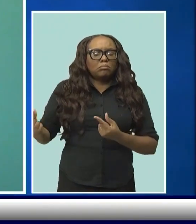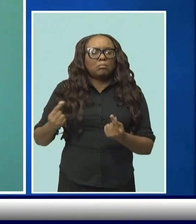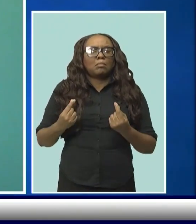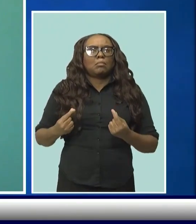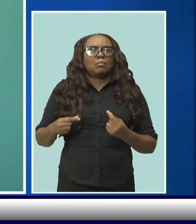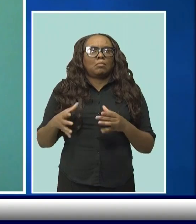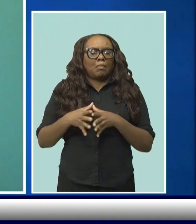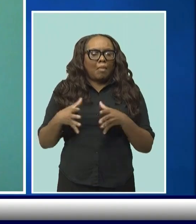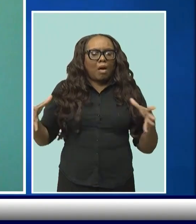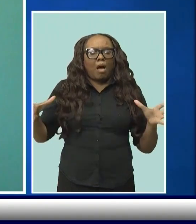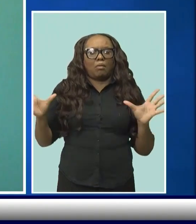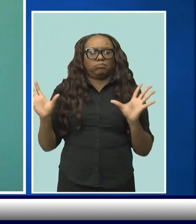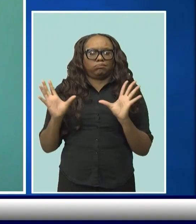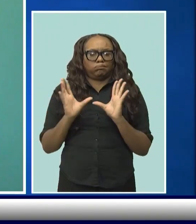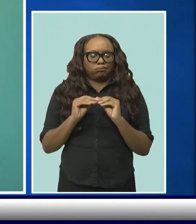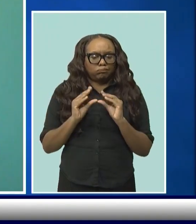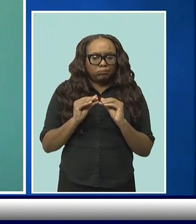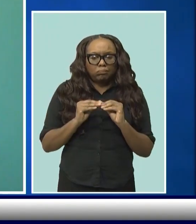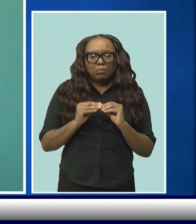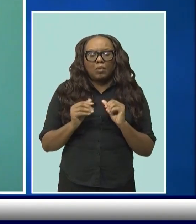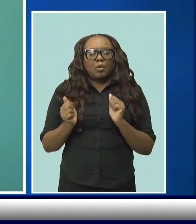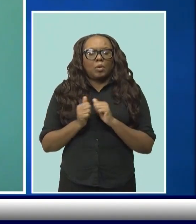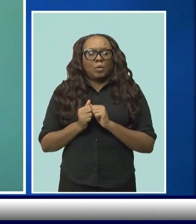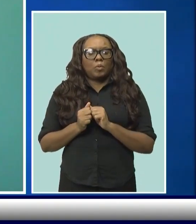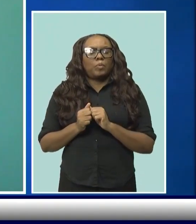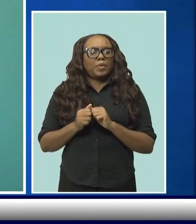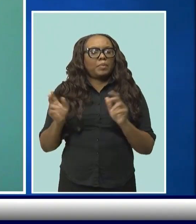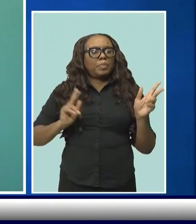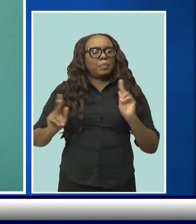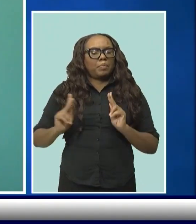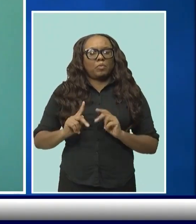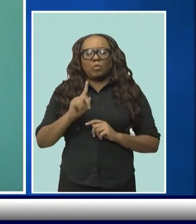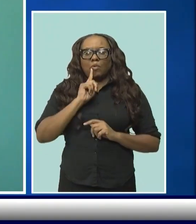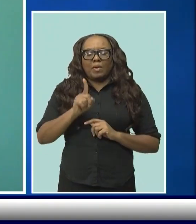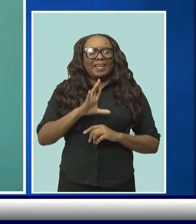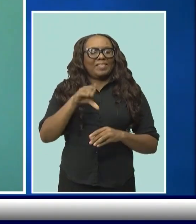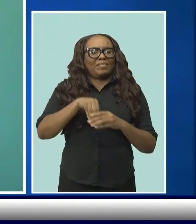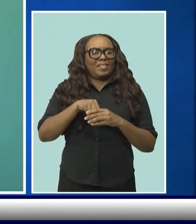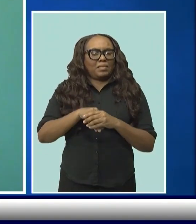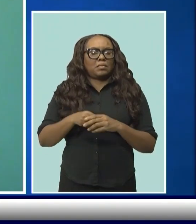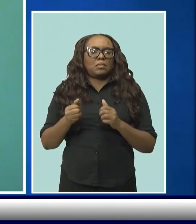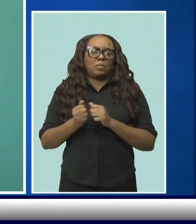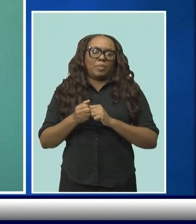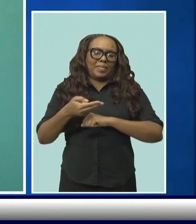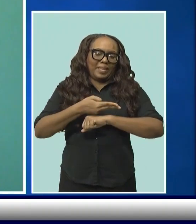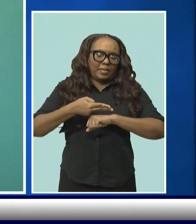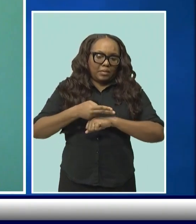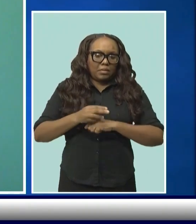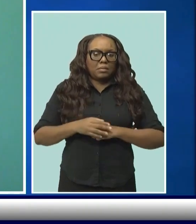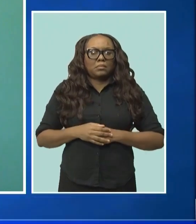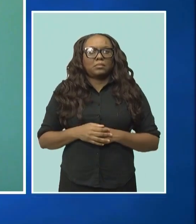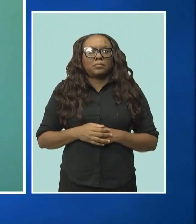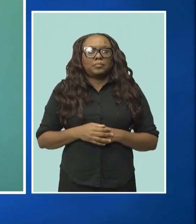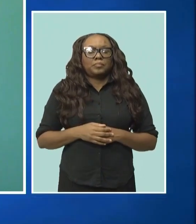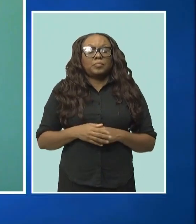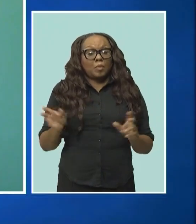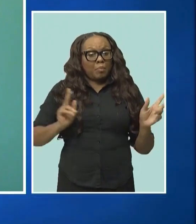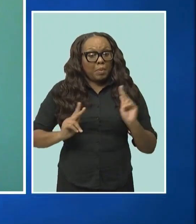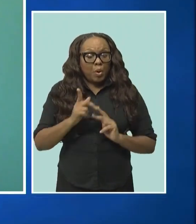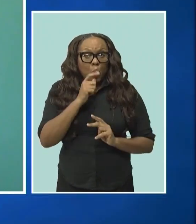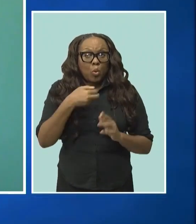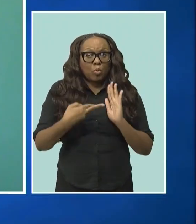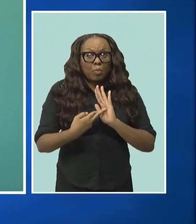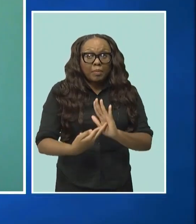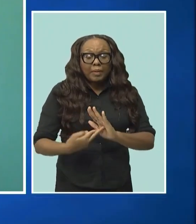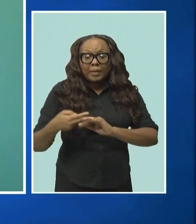with the what we call the Haitian stakeholders. That is, representatives of Haitian civil society,